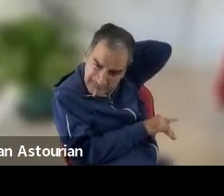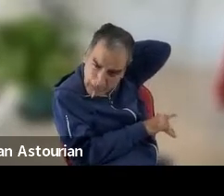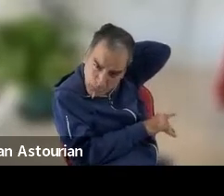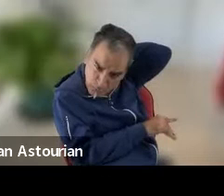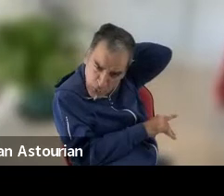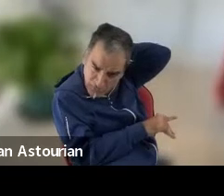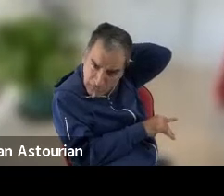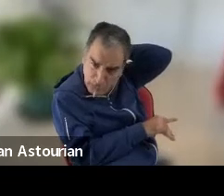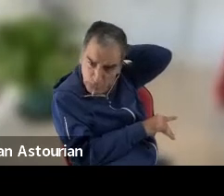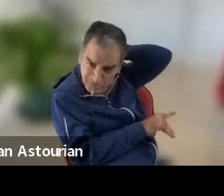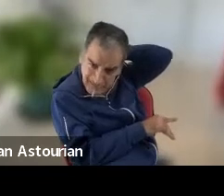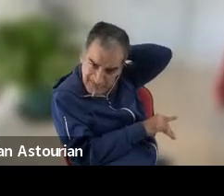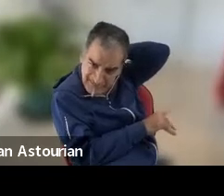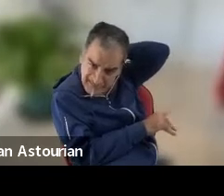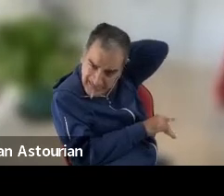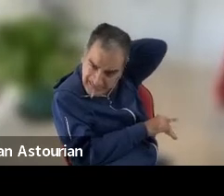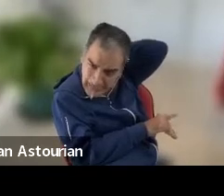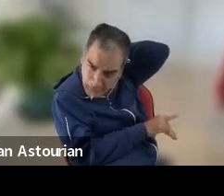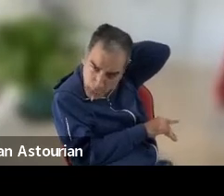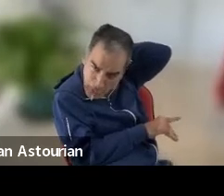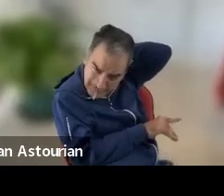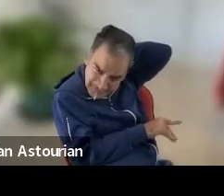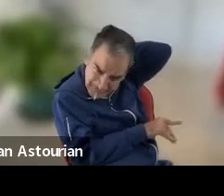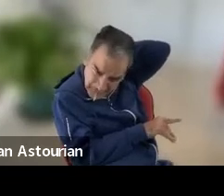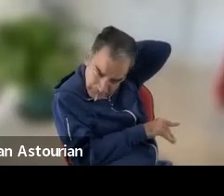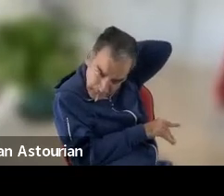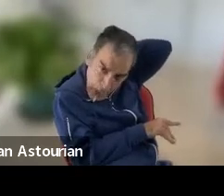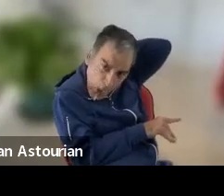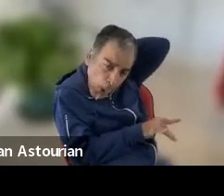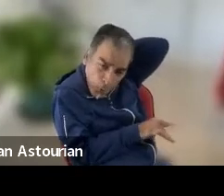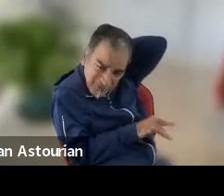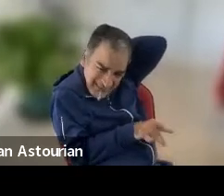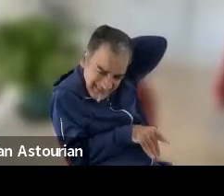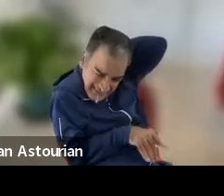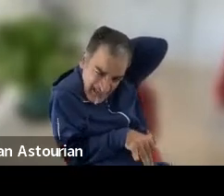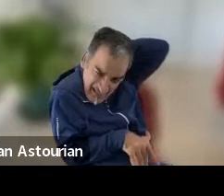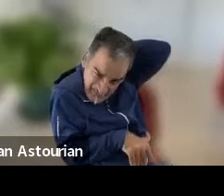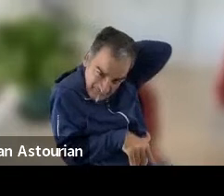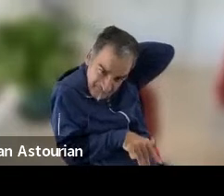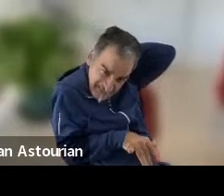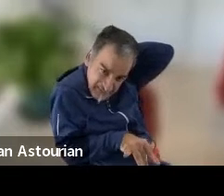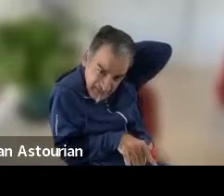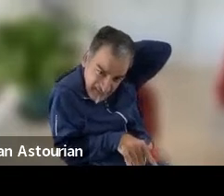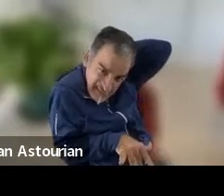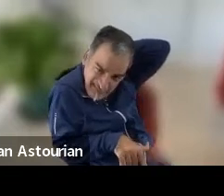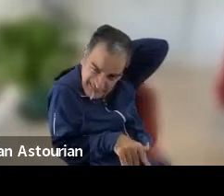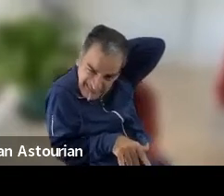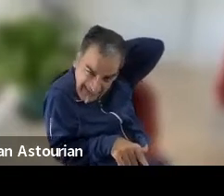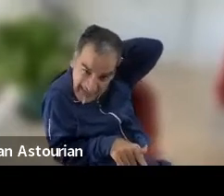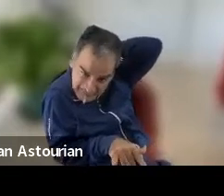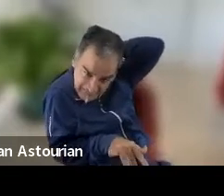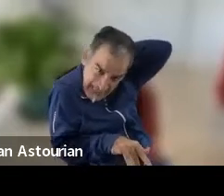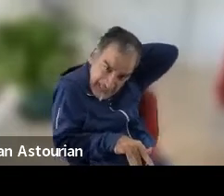because they could not use the technology or they didn't have